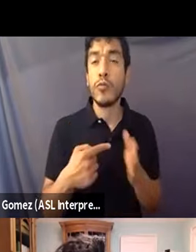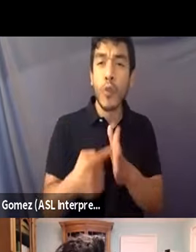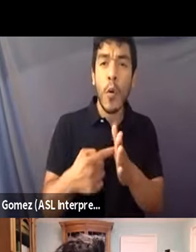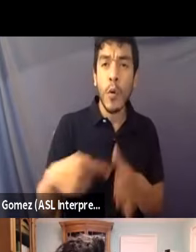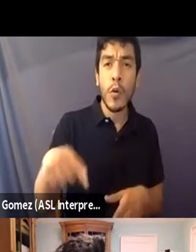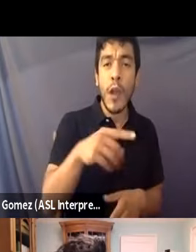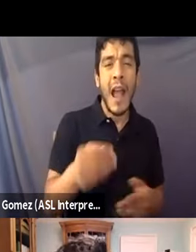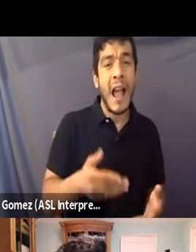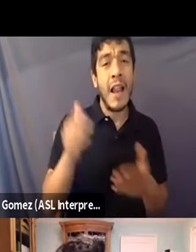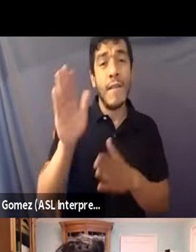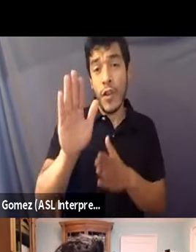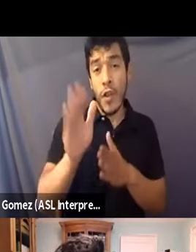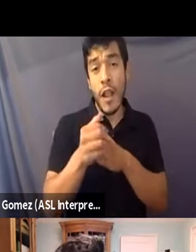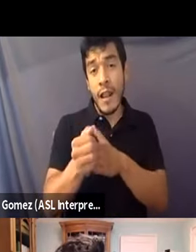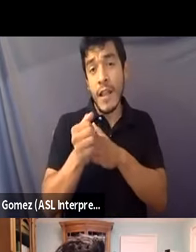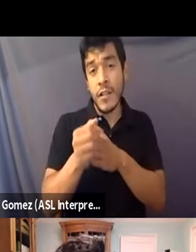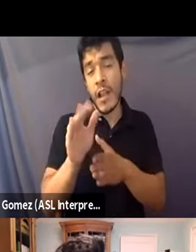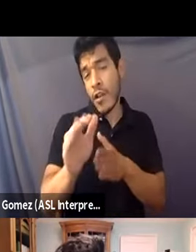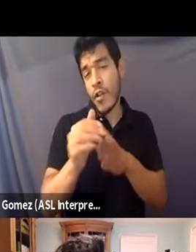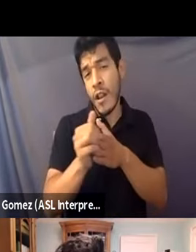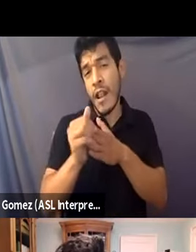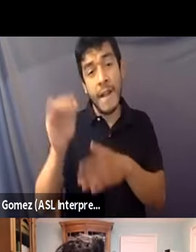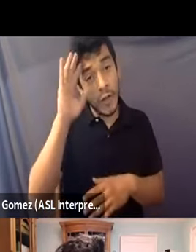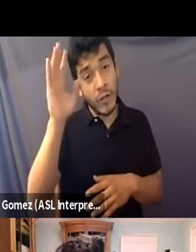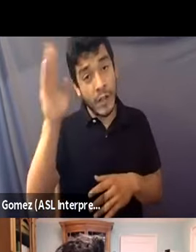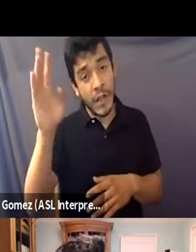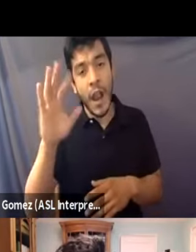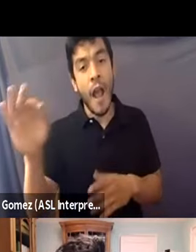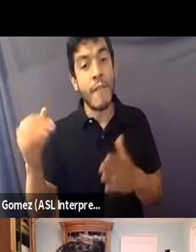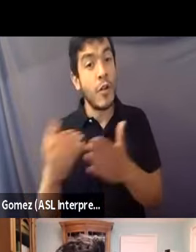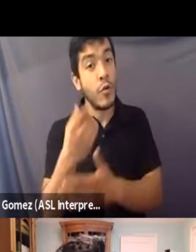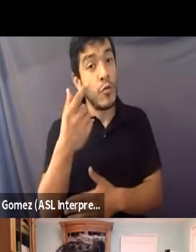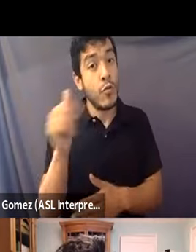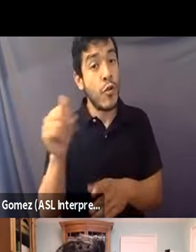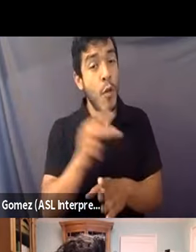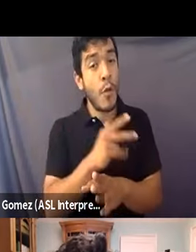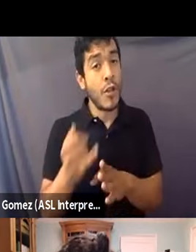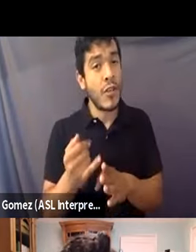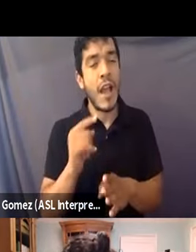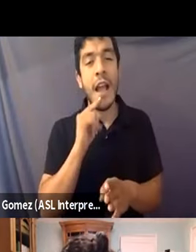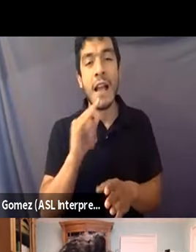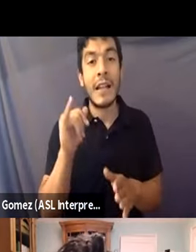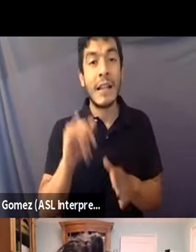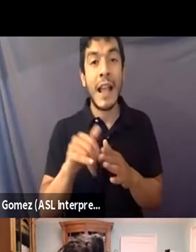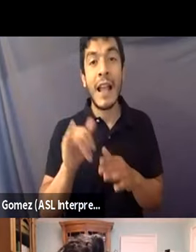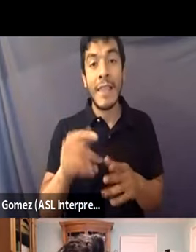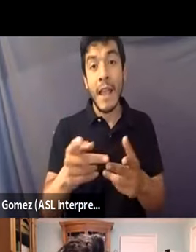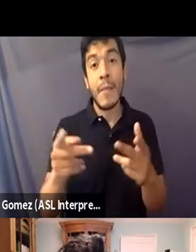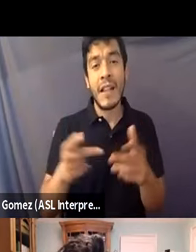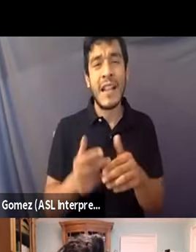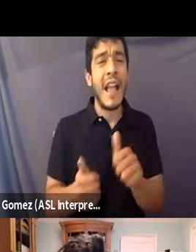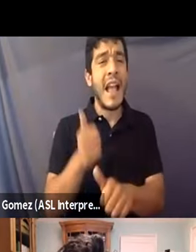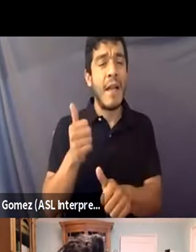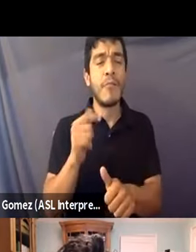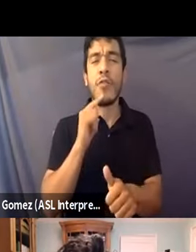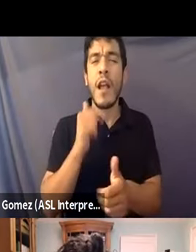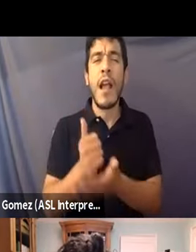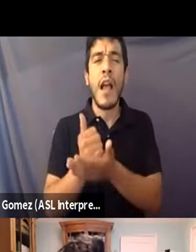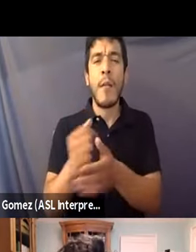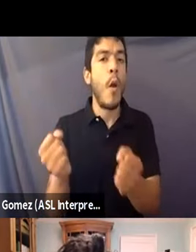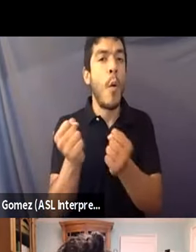leadership and the leadership and the creativity of the New Georgia Project to actually stand in that space to help hold space, you know, for us to